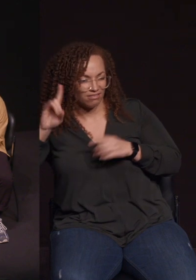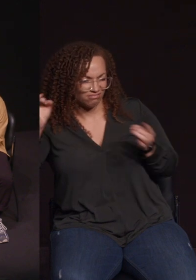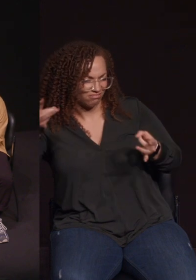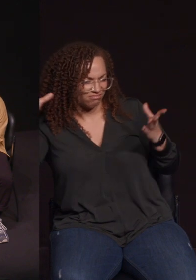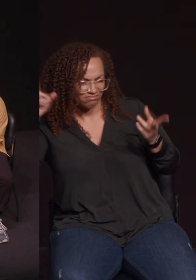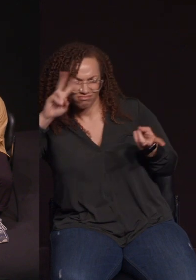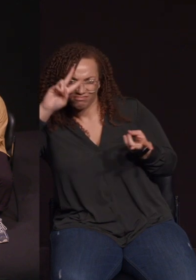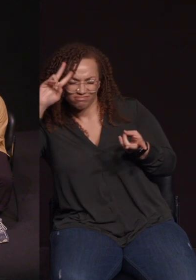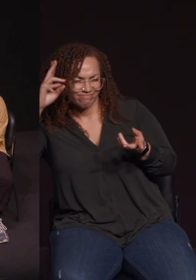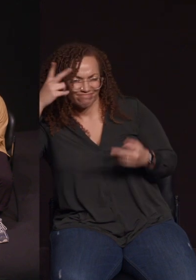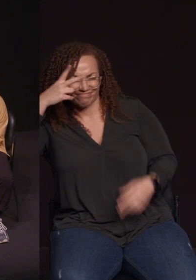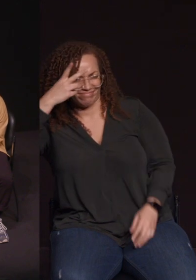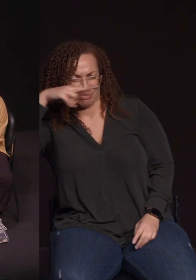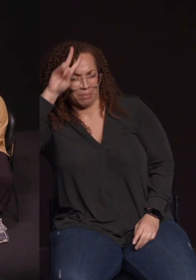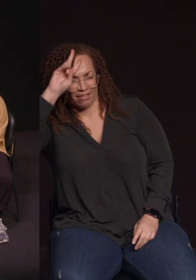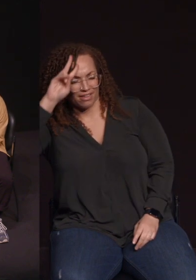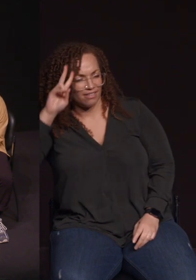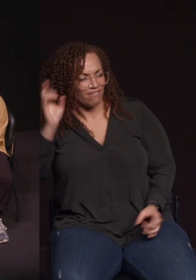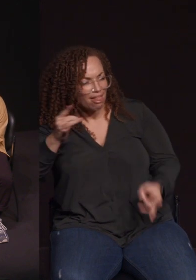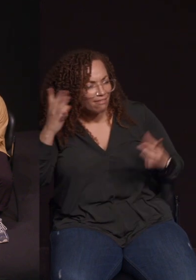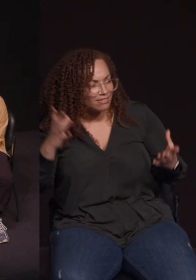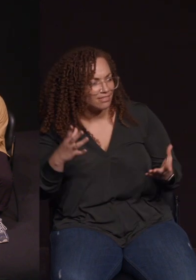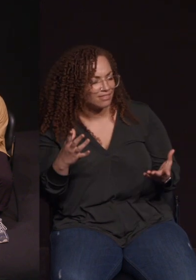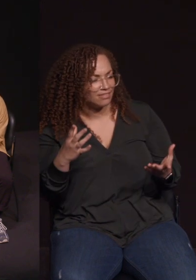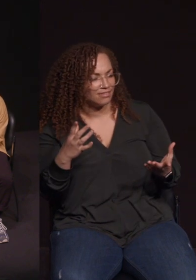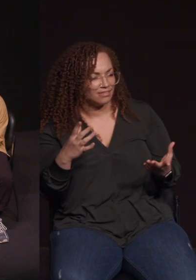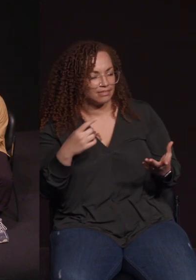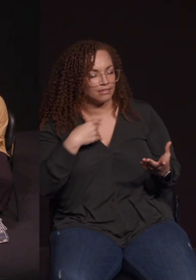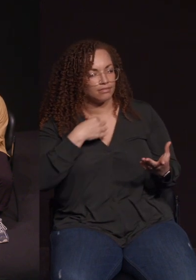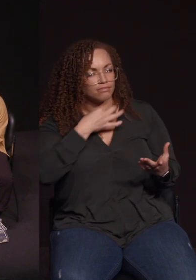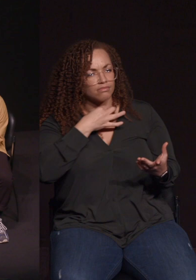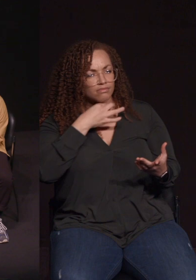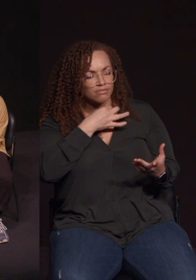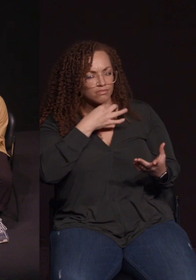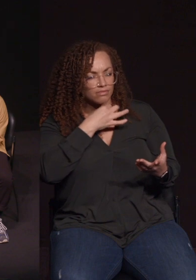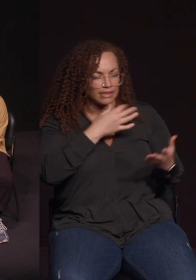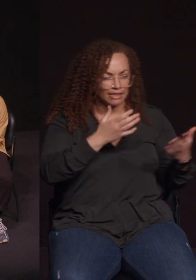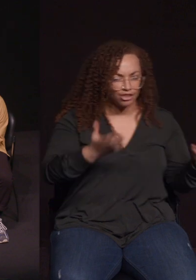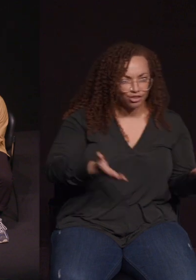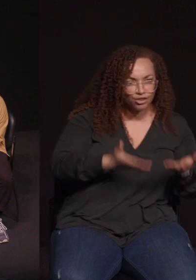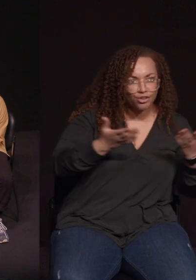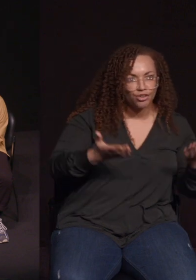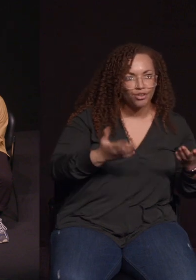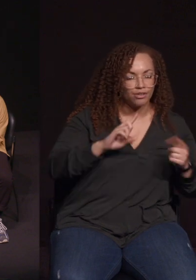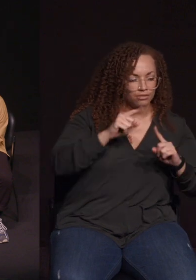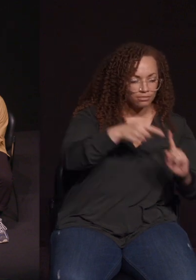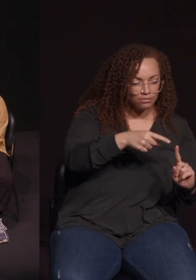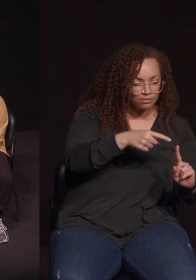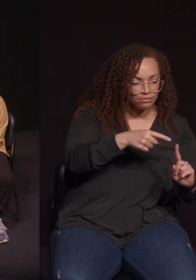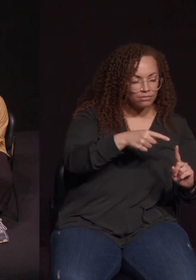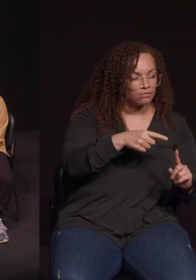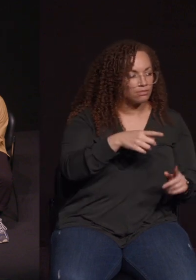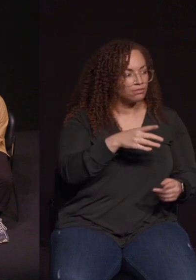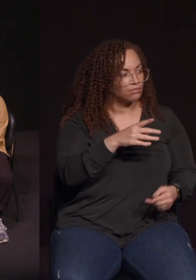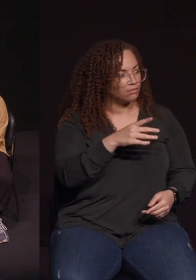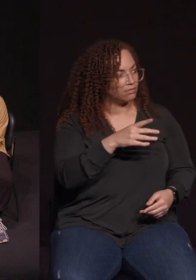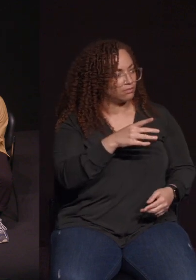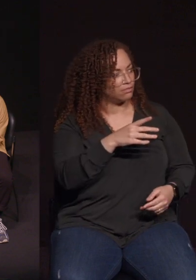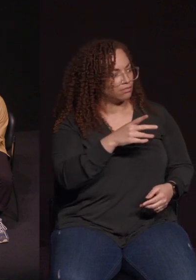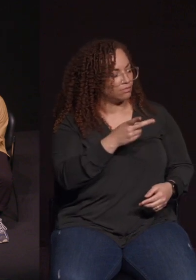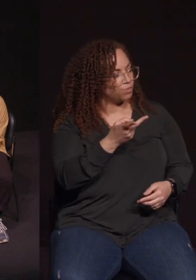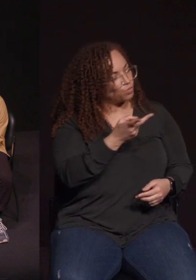so I'm wondering at this core, as you are showing how